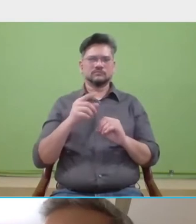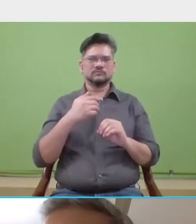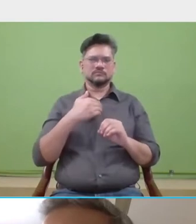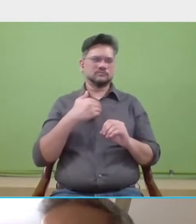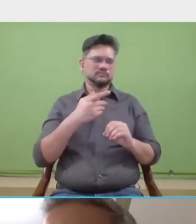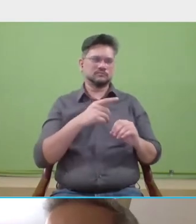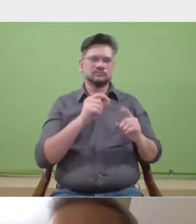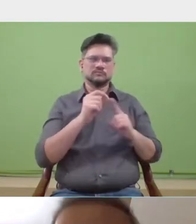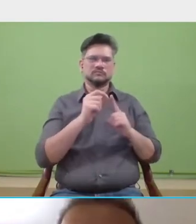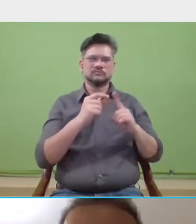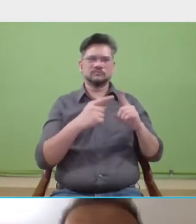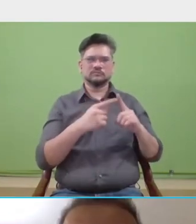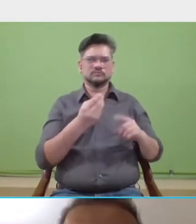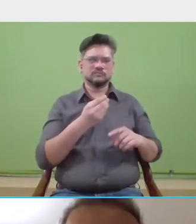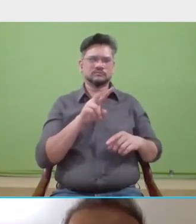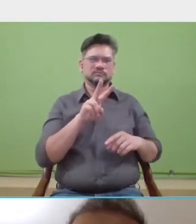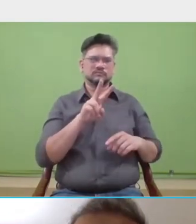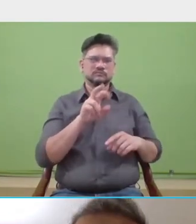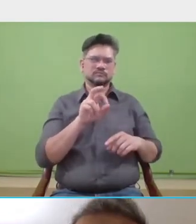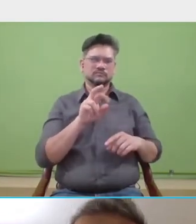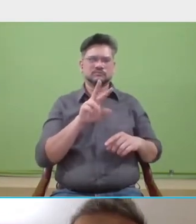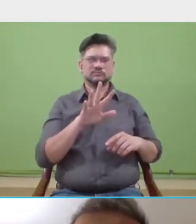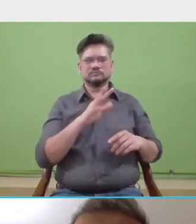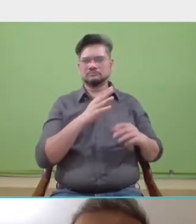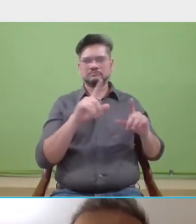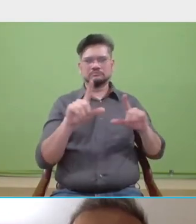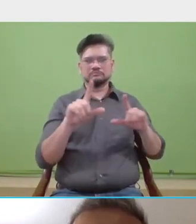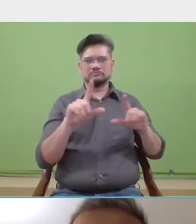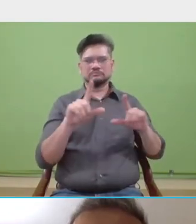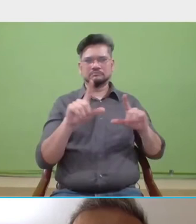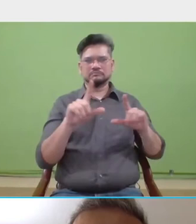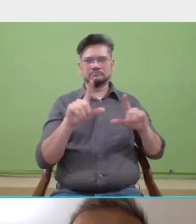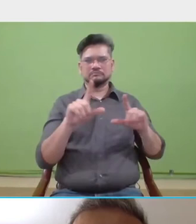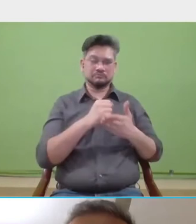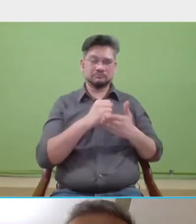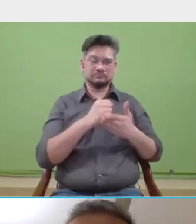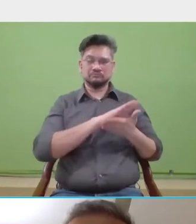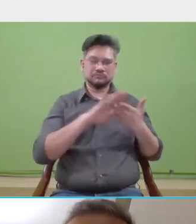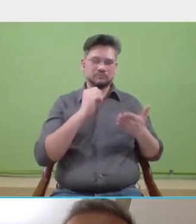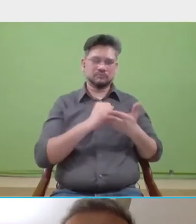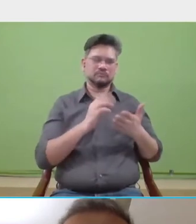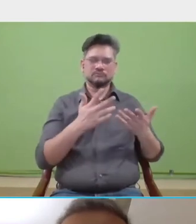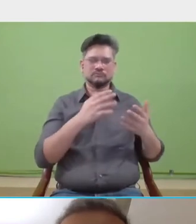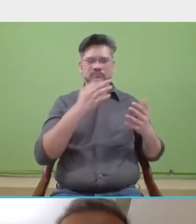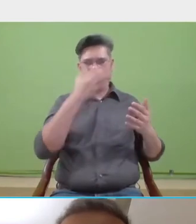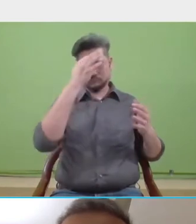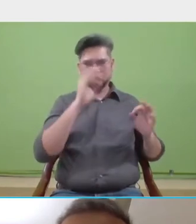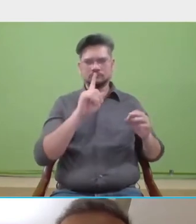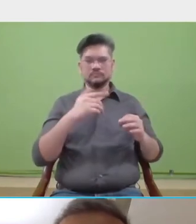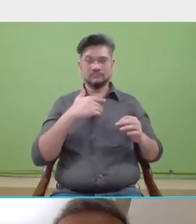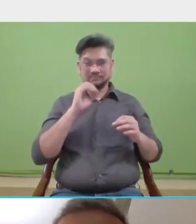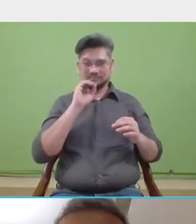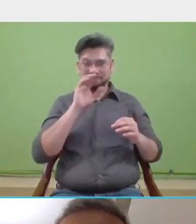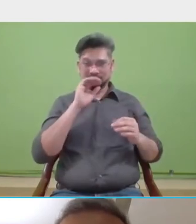uh but it is an important part of that presentation that we look at languages